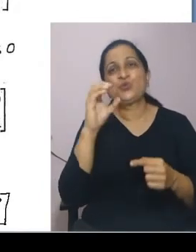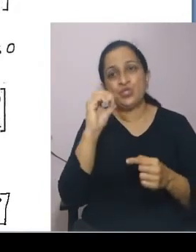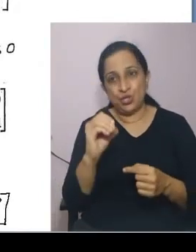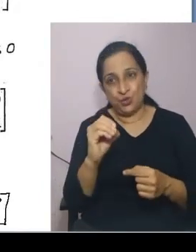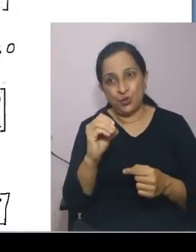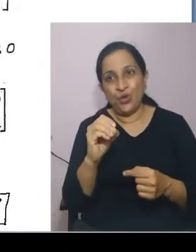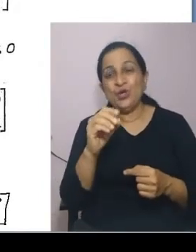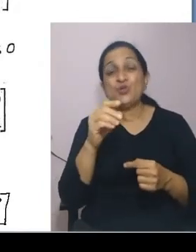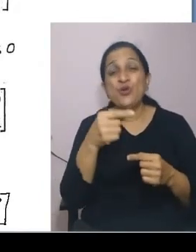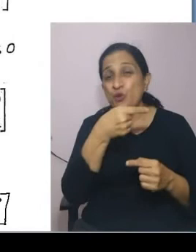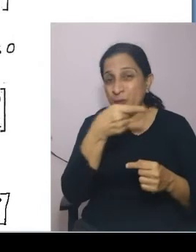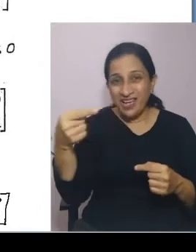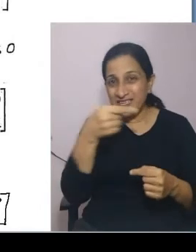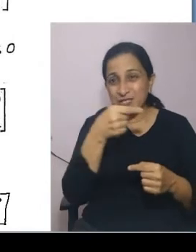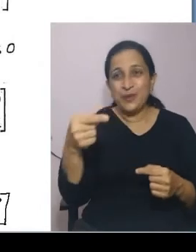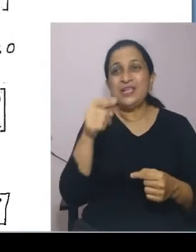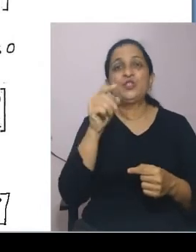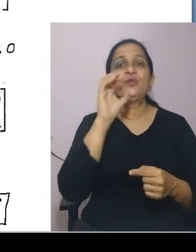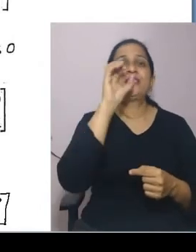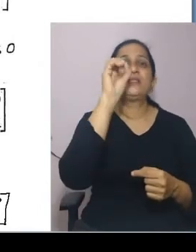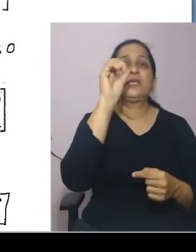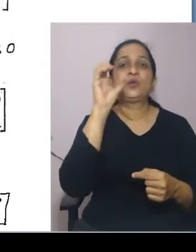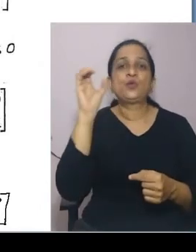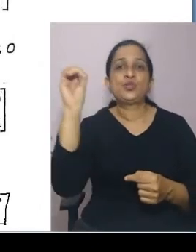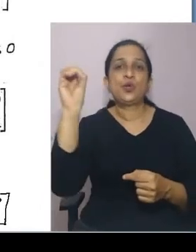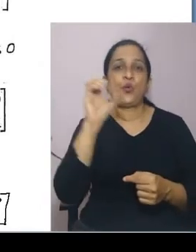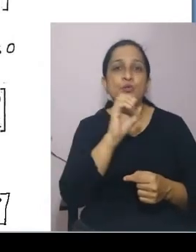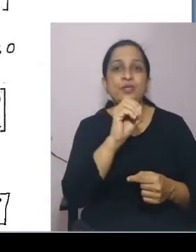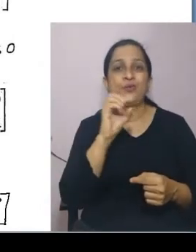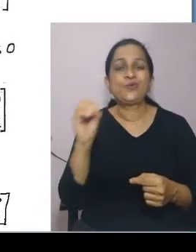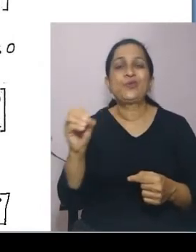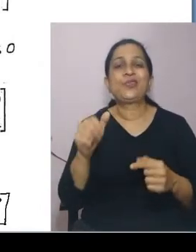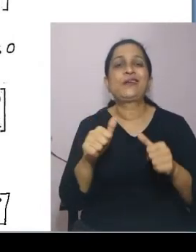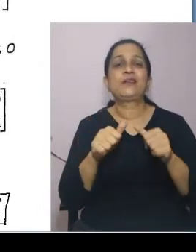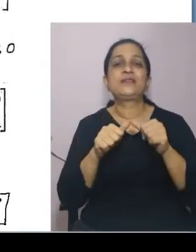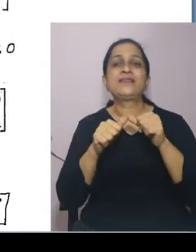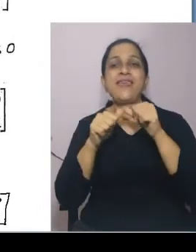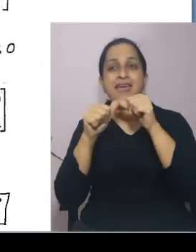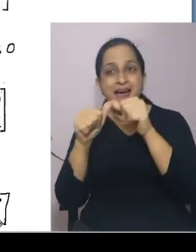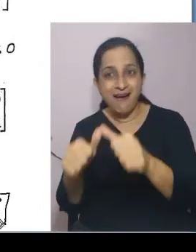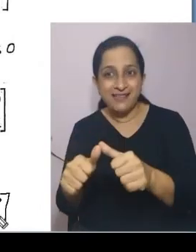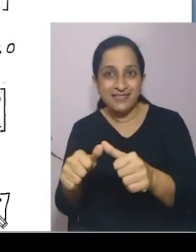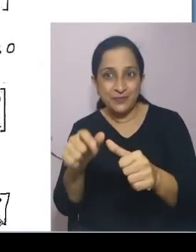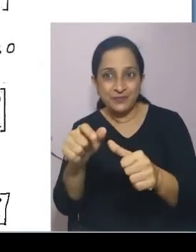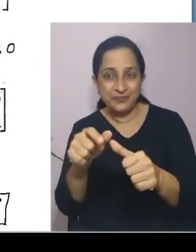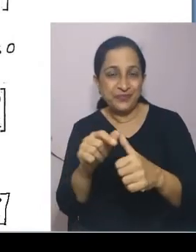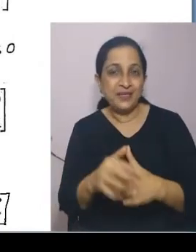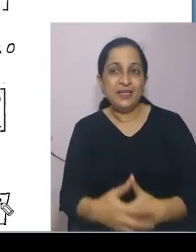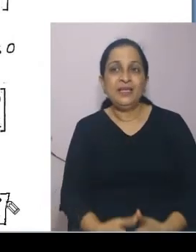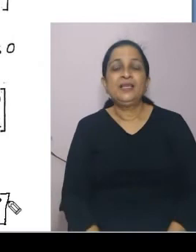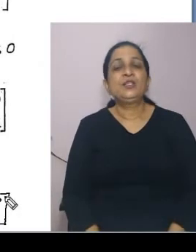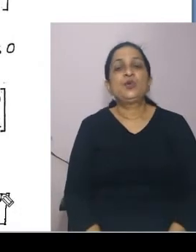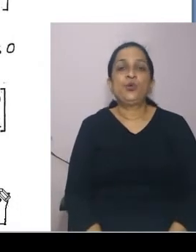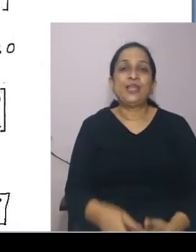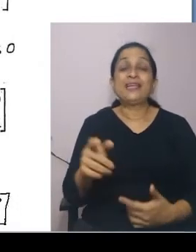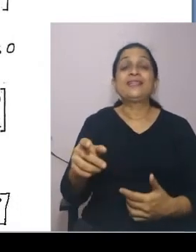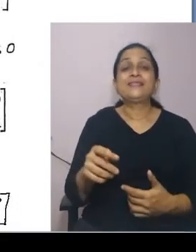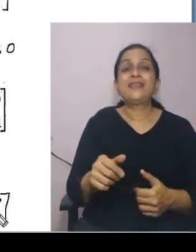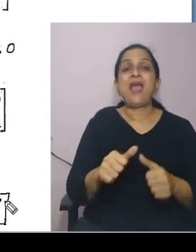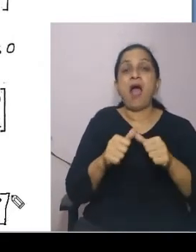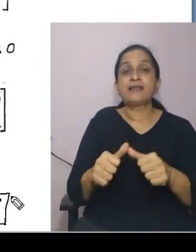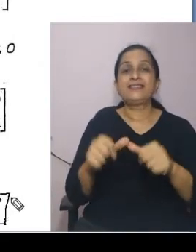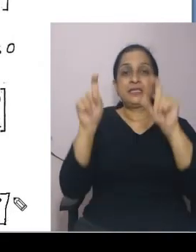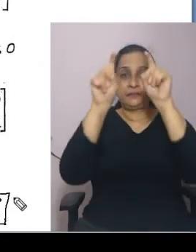0, minus 0 is 0, 37 minus 35 is 2, 2 minus 2 is 0. So you get a